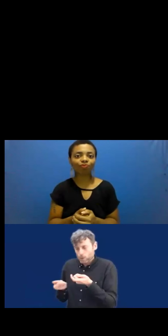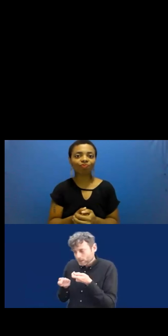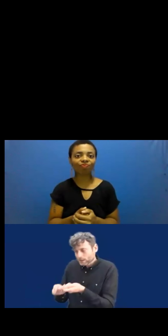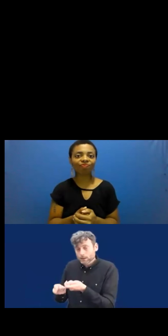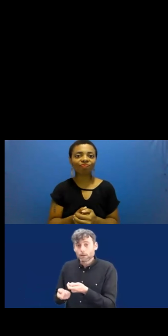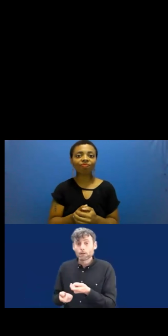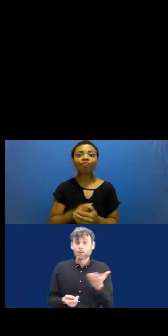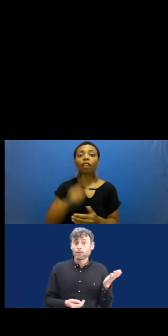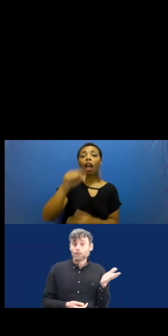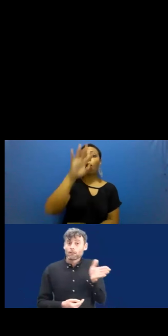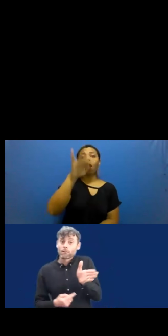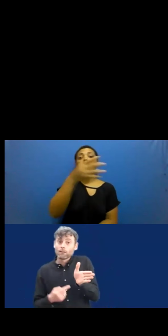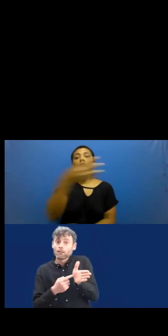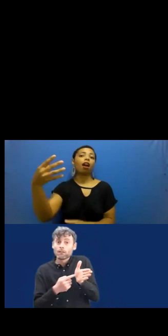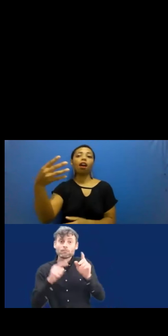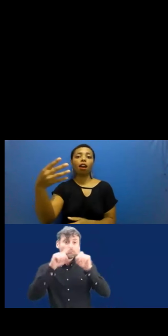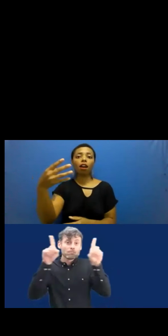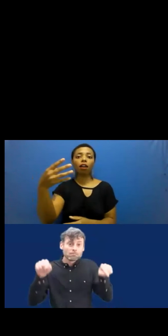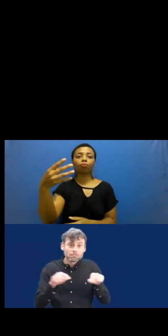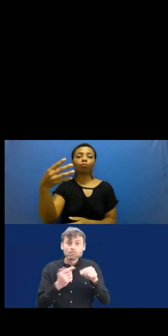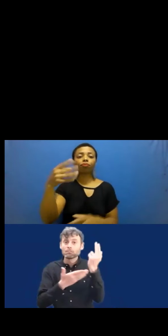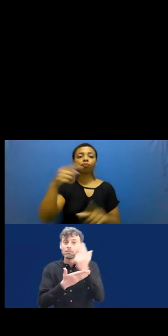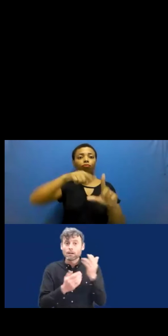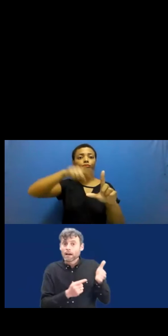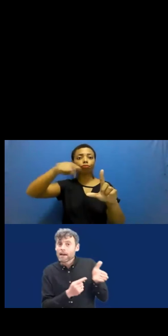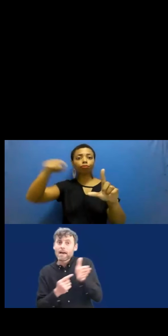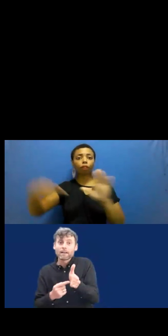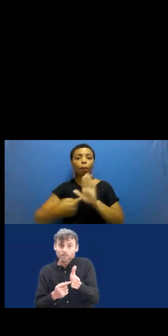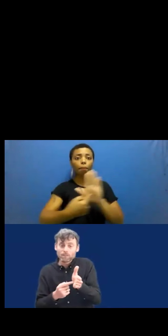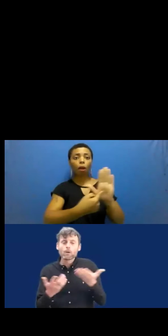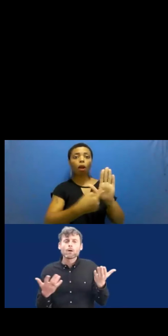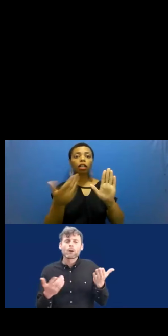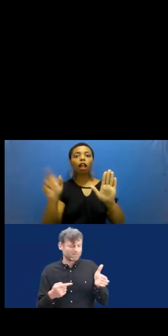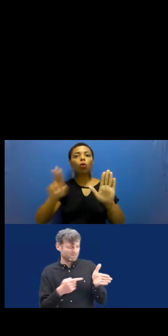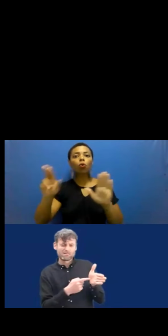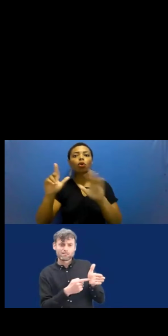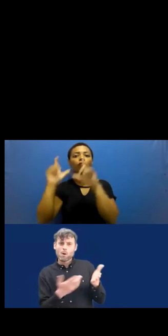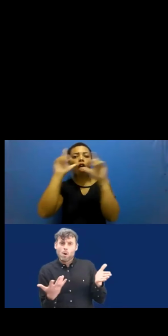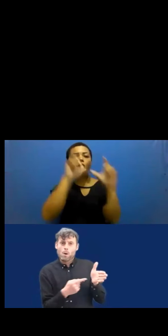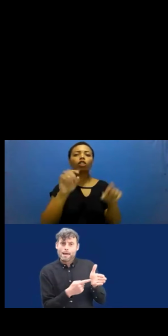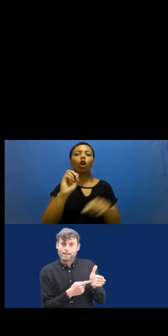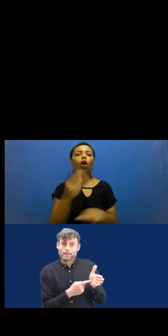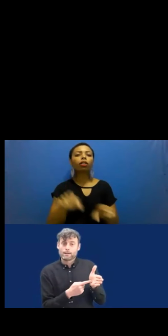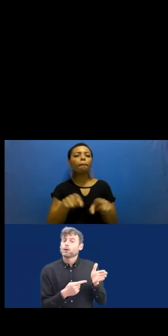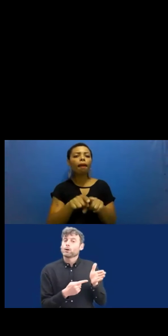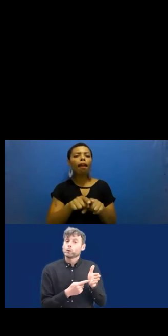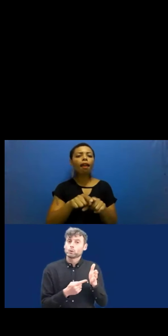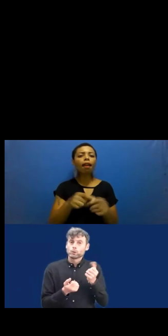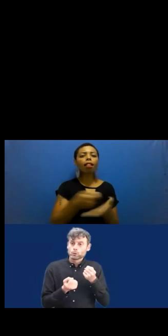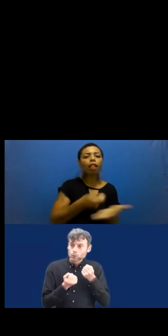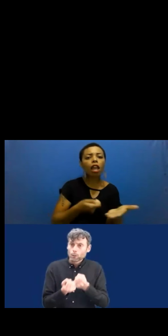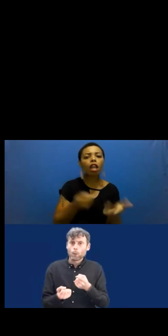graphic representation. The reason for the use of pictures or text fragments is to have additional sources